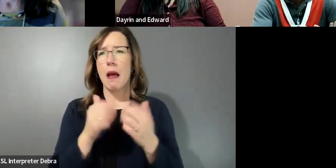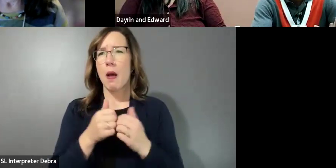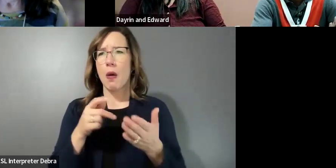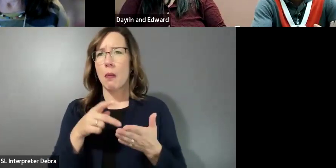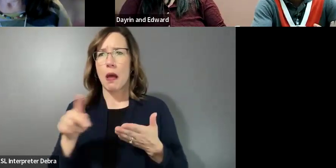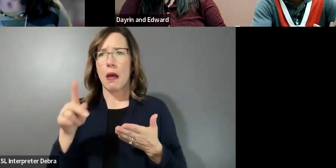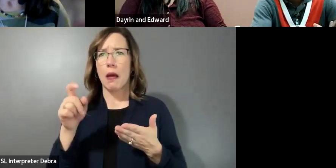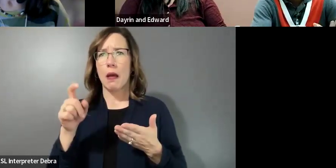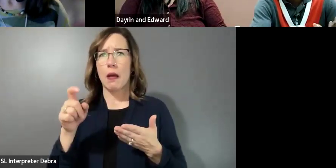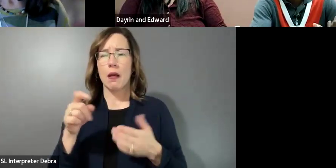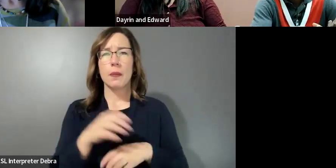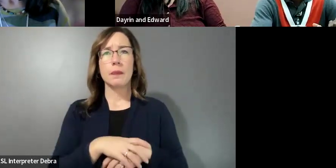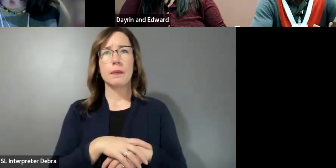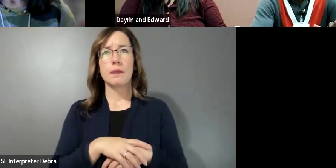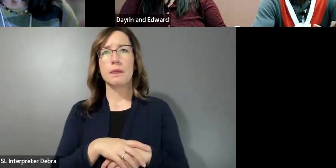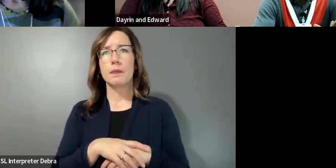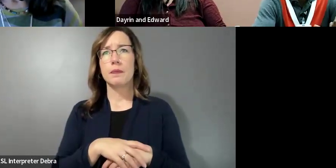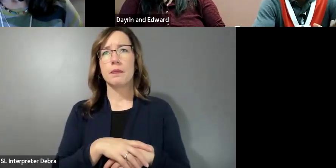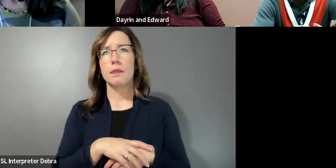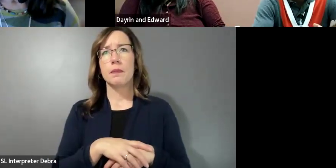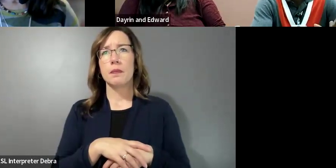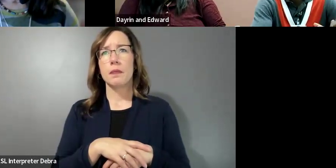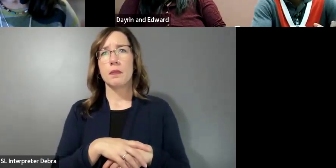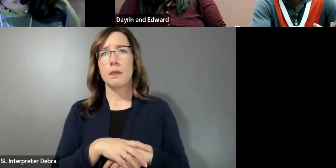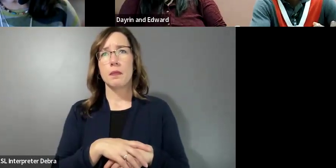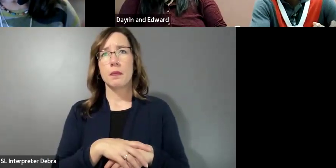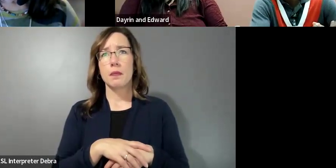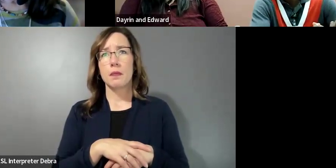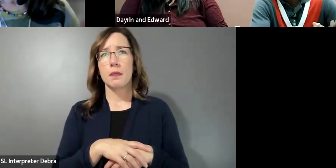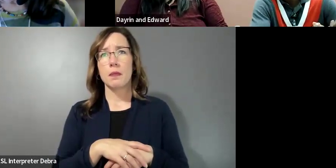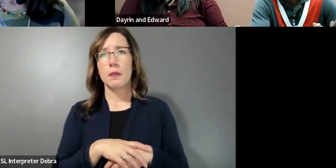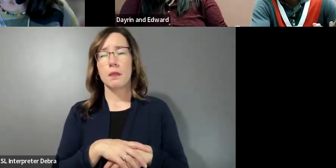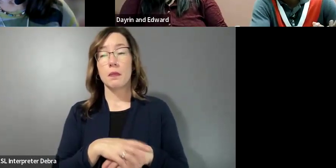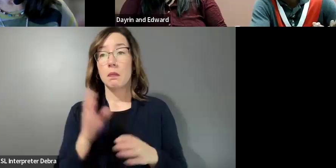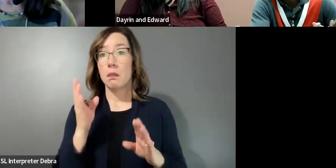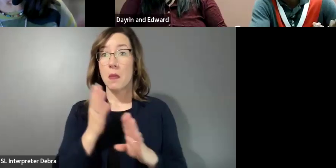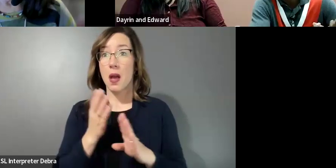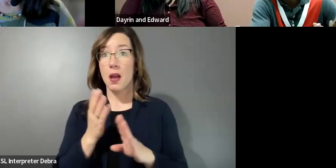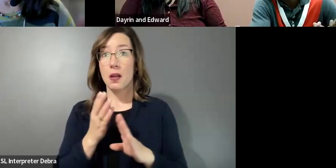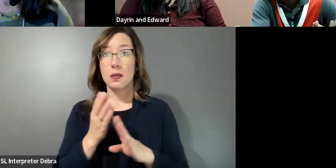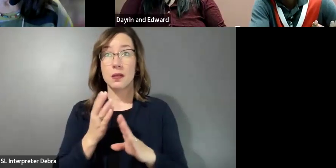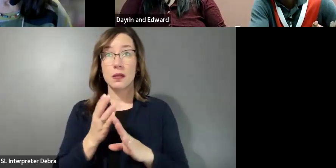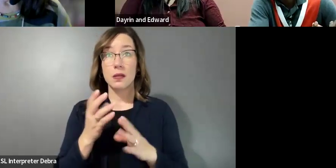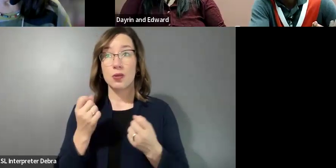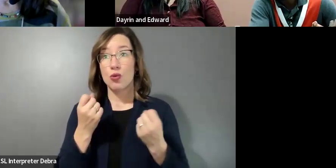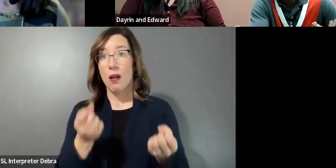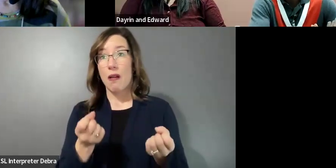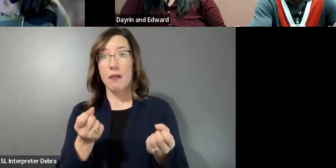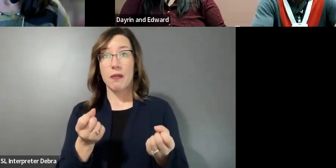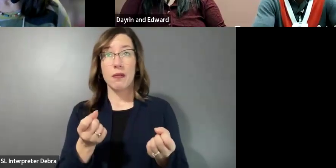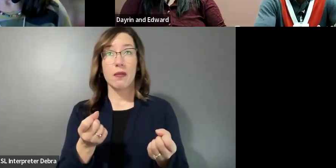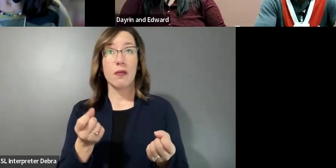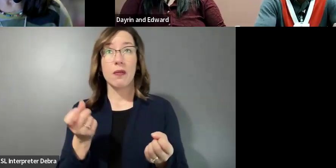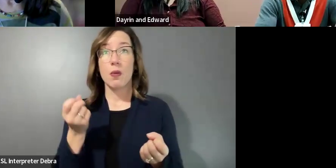it? Or how am I gonna use the bus pass? Am I gonna drive?